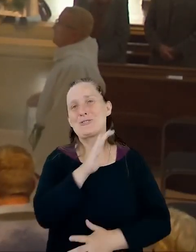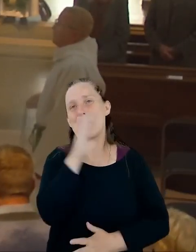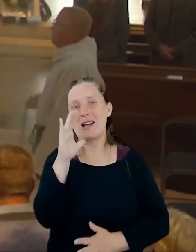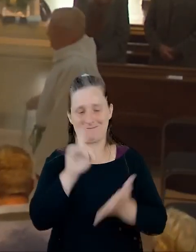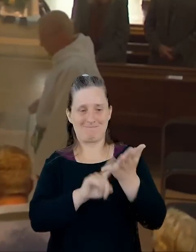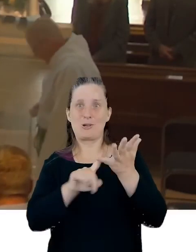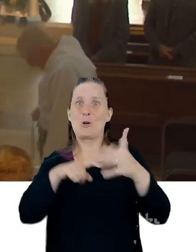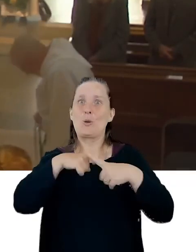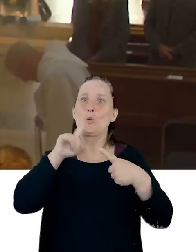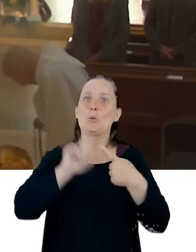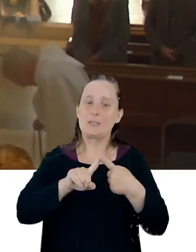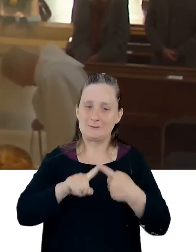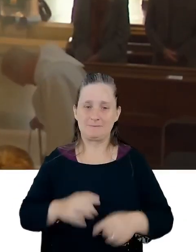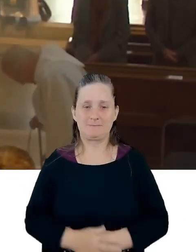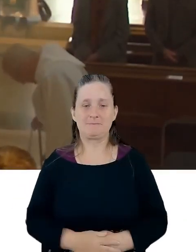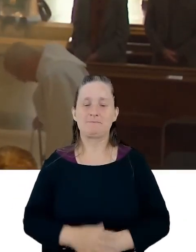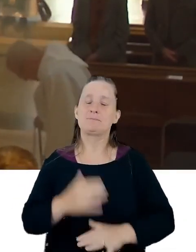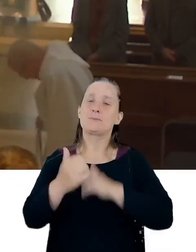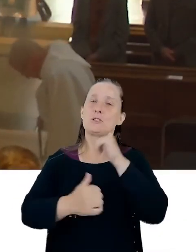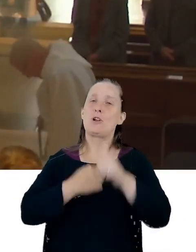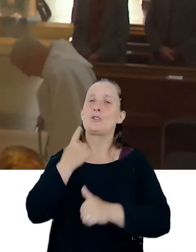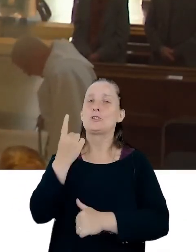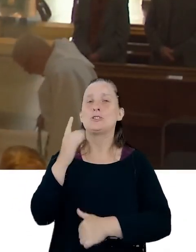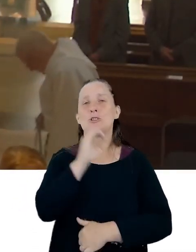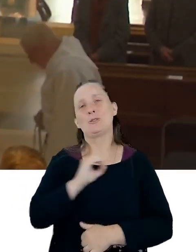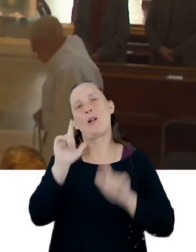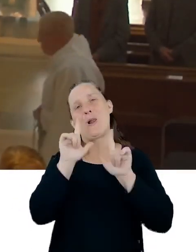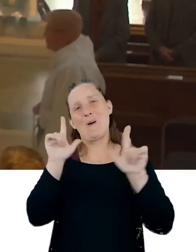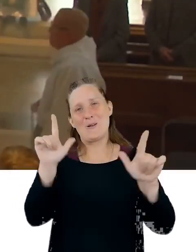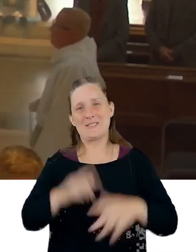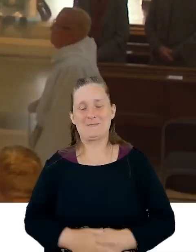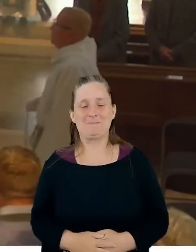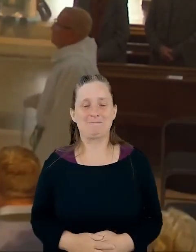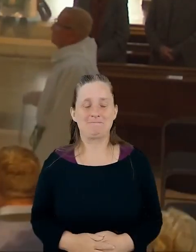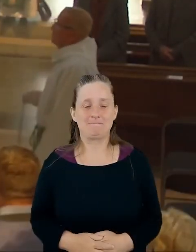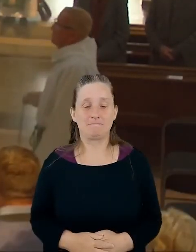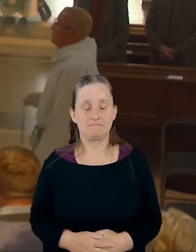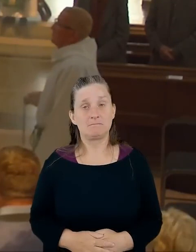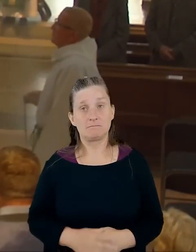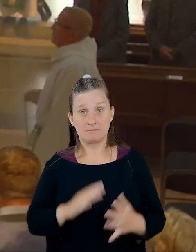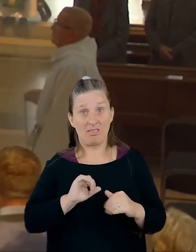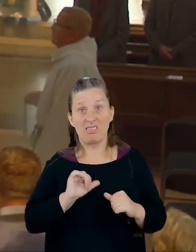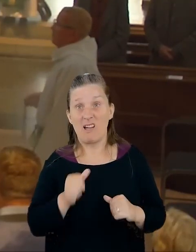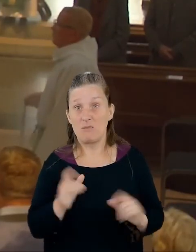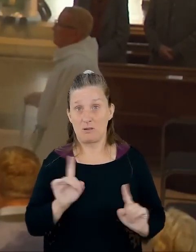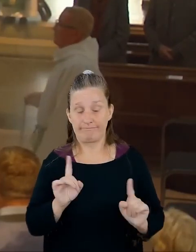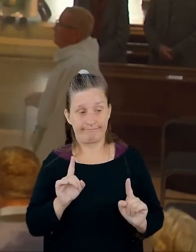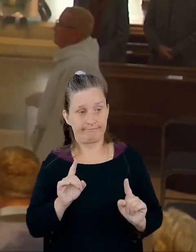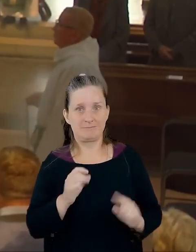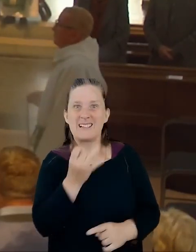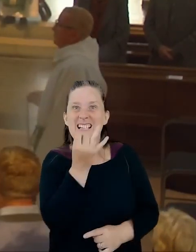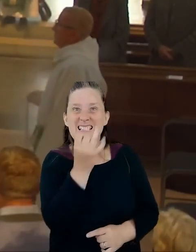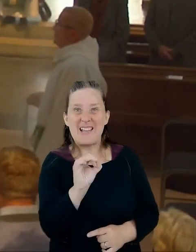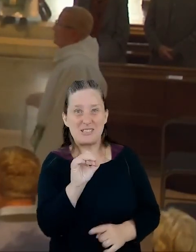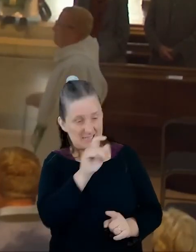to Luke. Glory to you, O Lord. After this, the Lord appointed 70